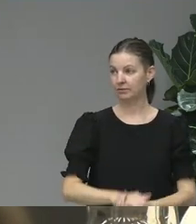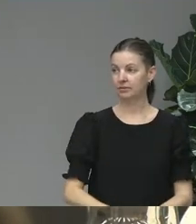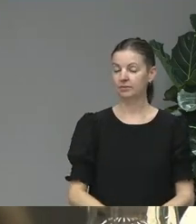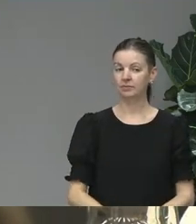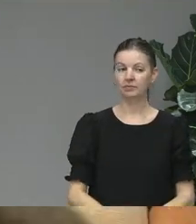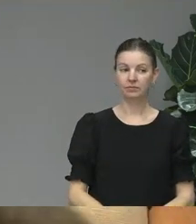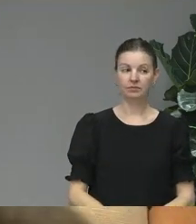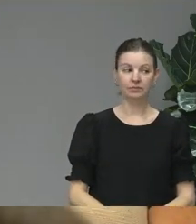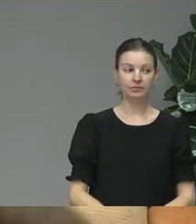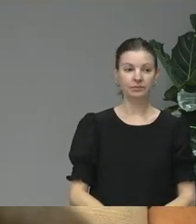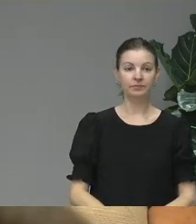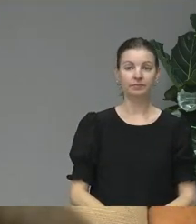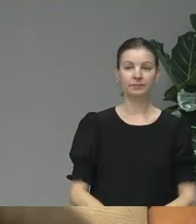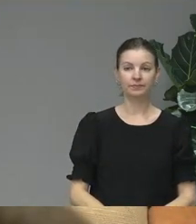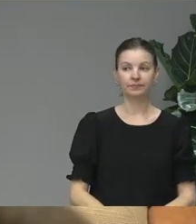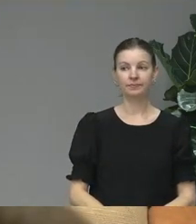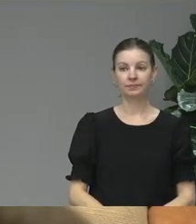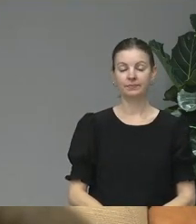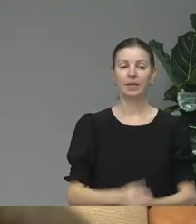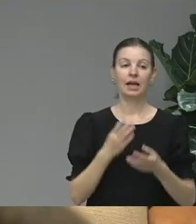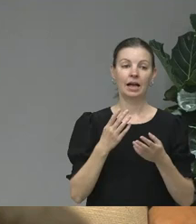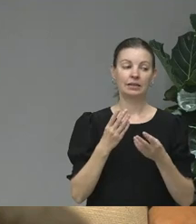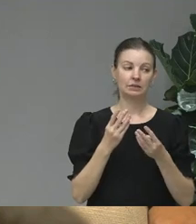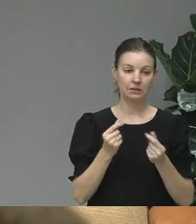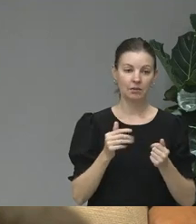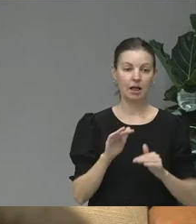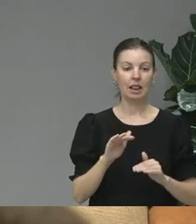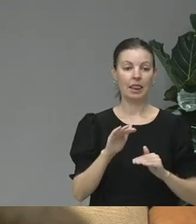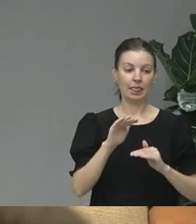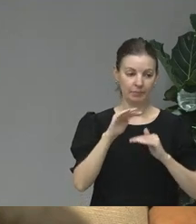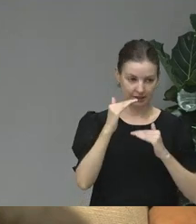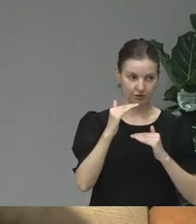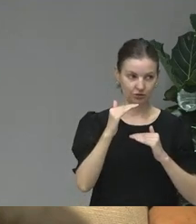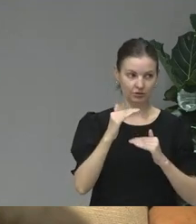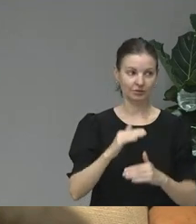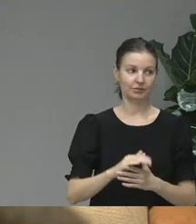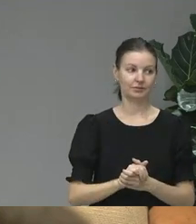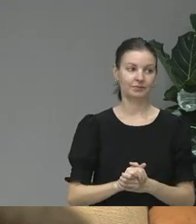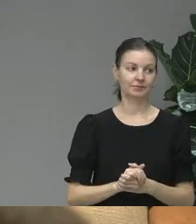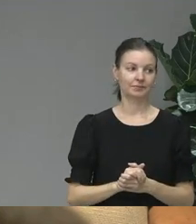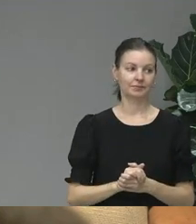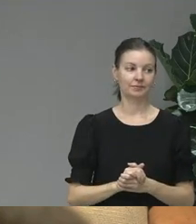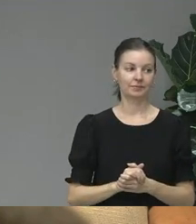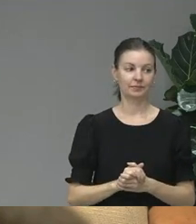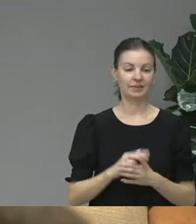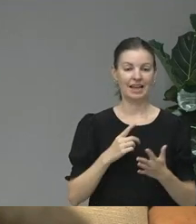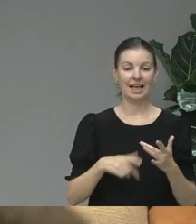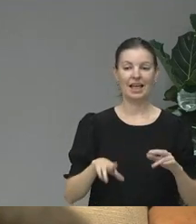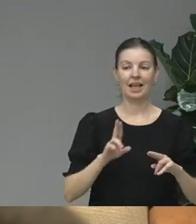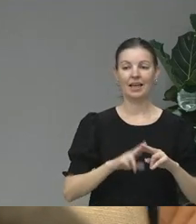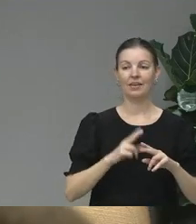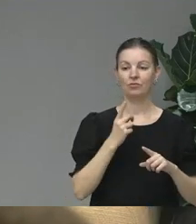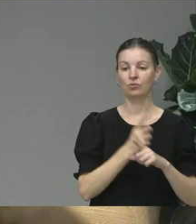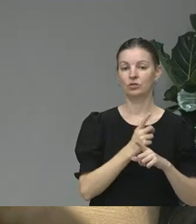This is where we do hit up against certain limitations on what we can achieve. But if what we're talking about is